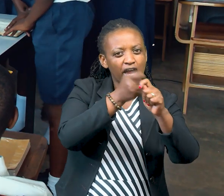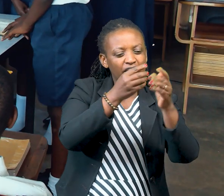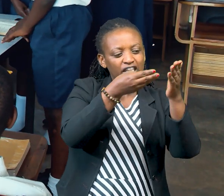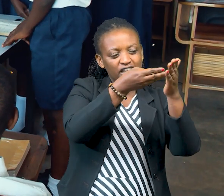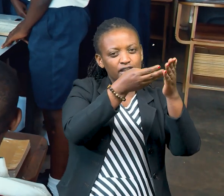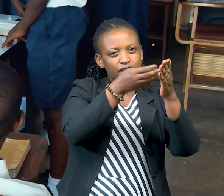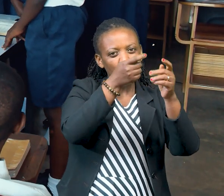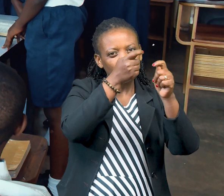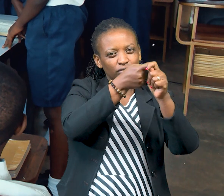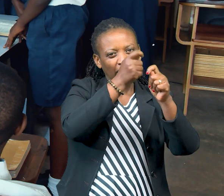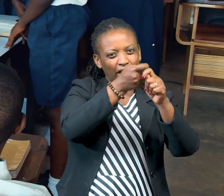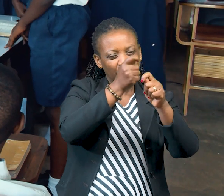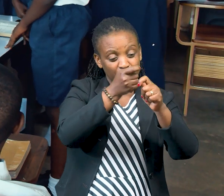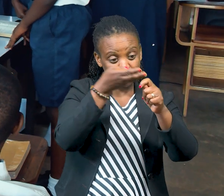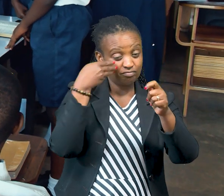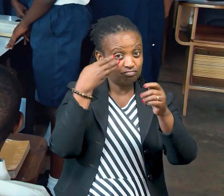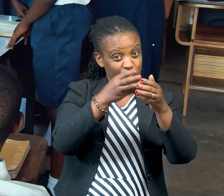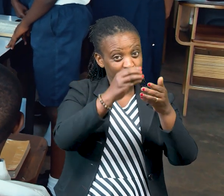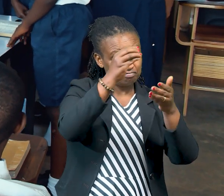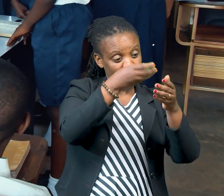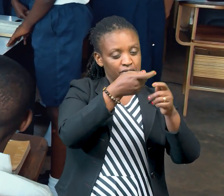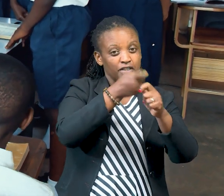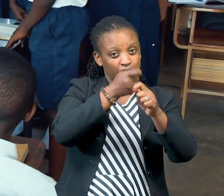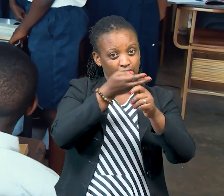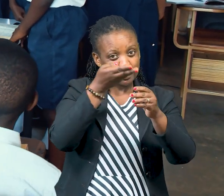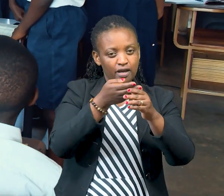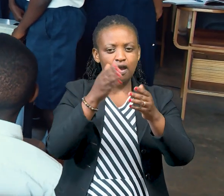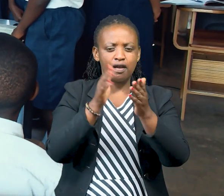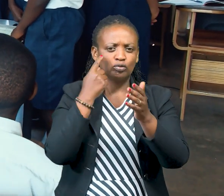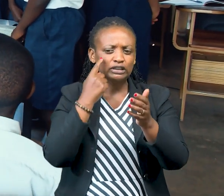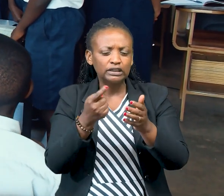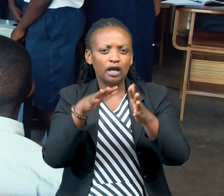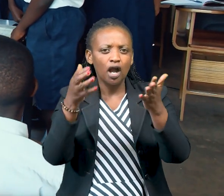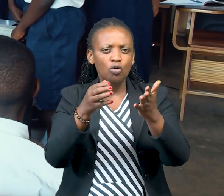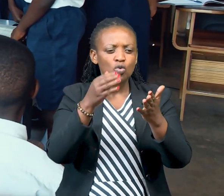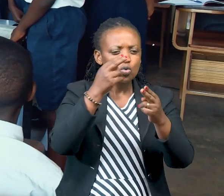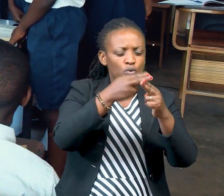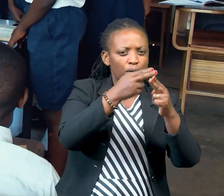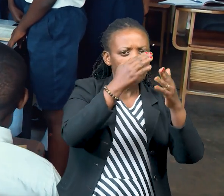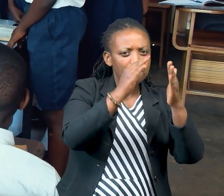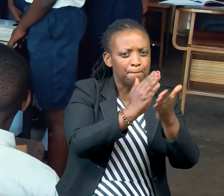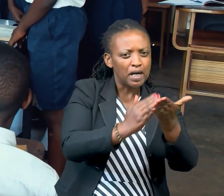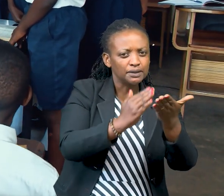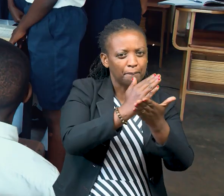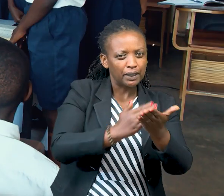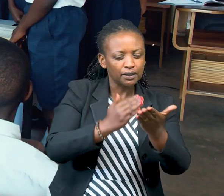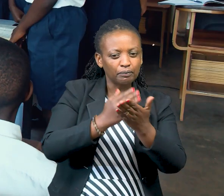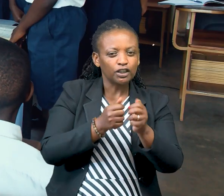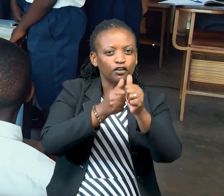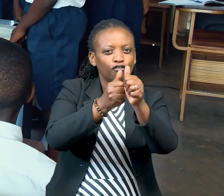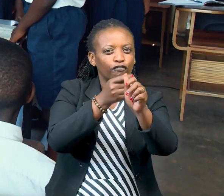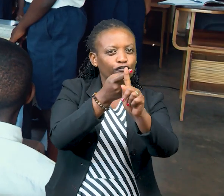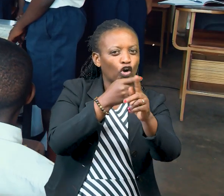We are going to dissect this egg and we identify the